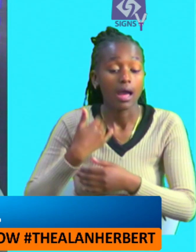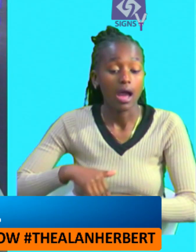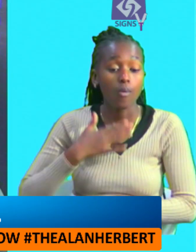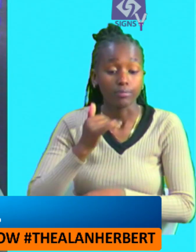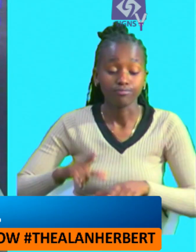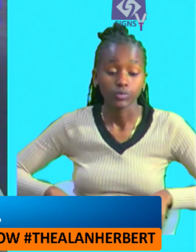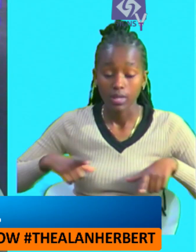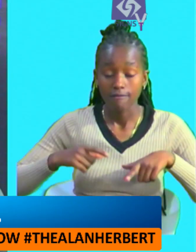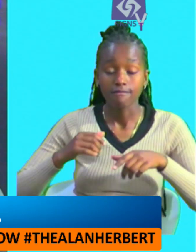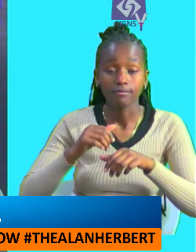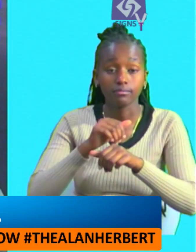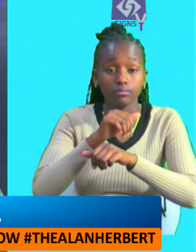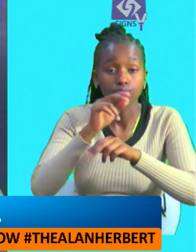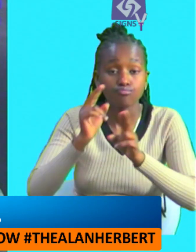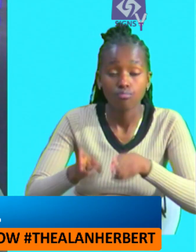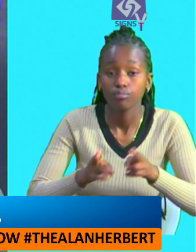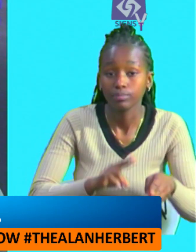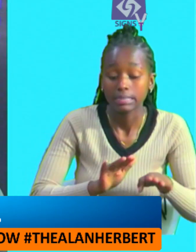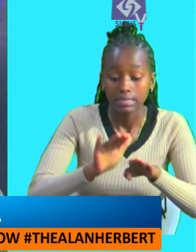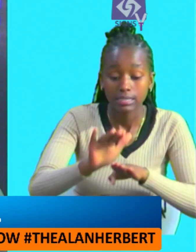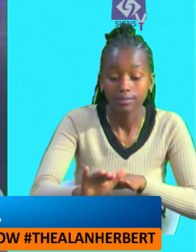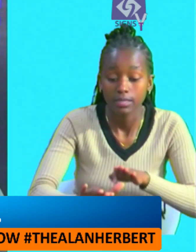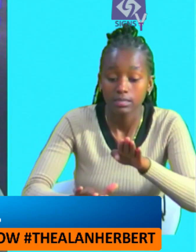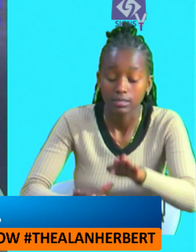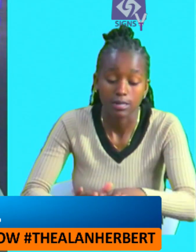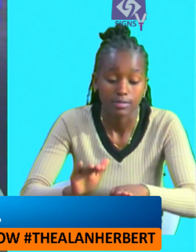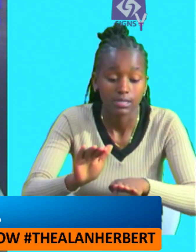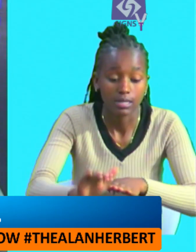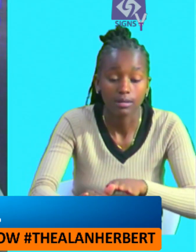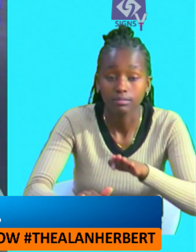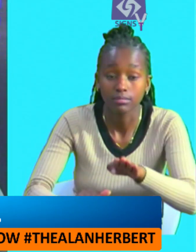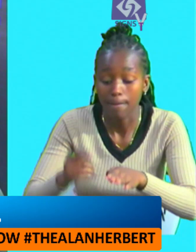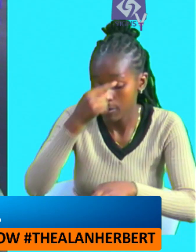at his age, at 25 is the age